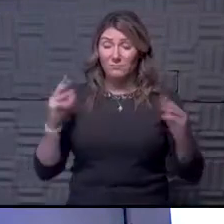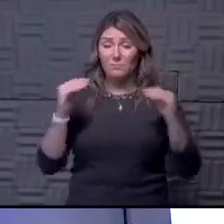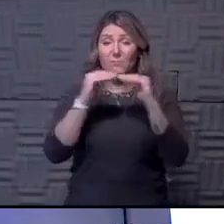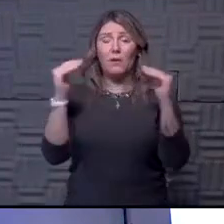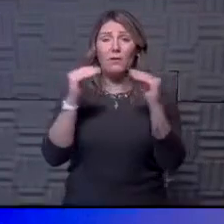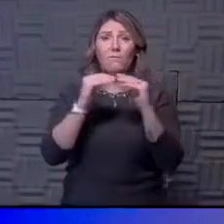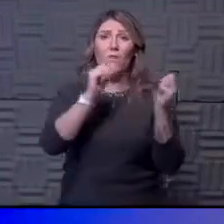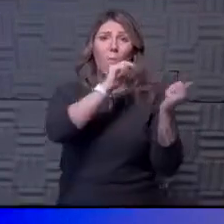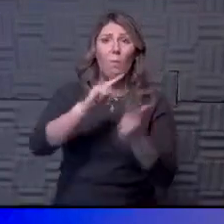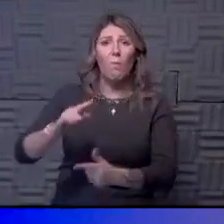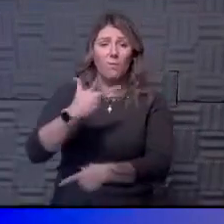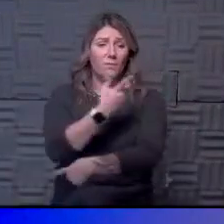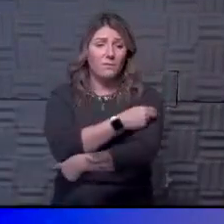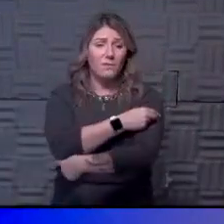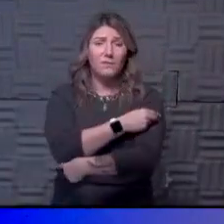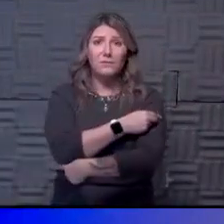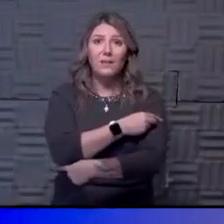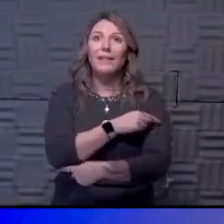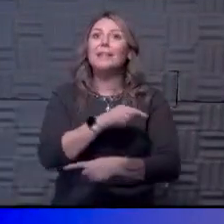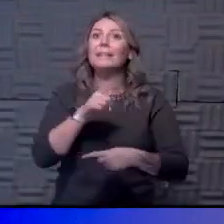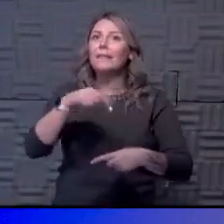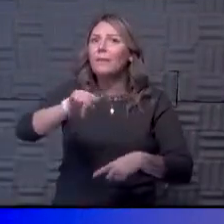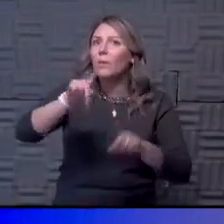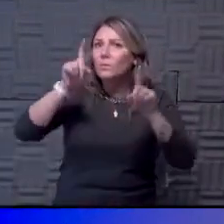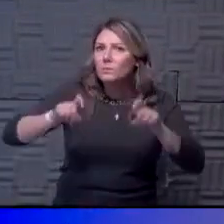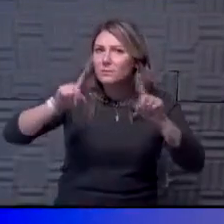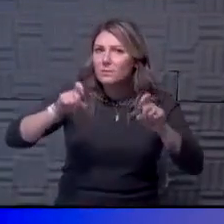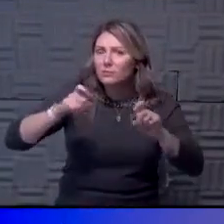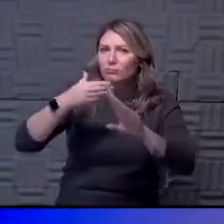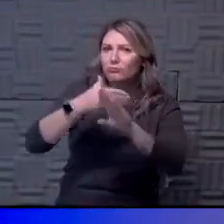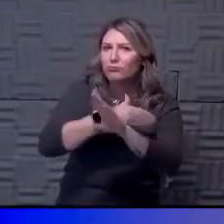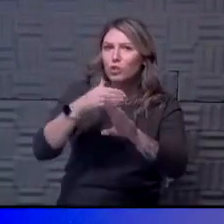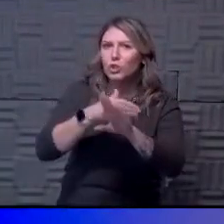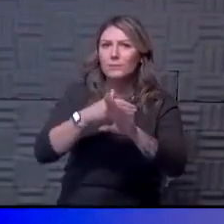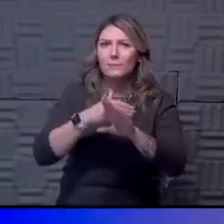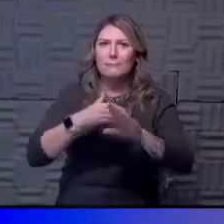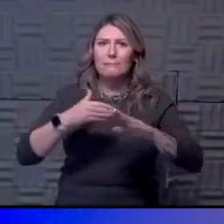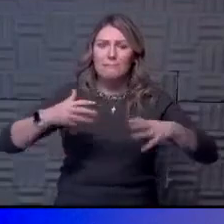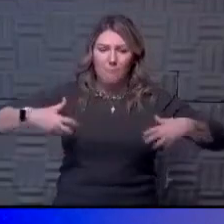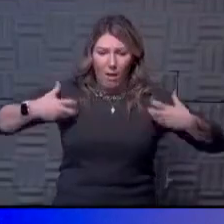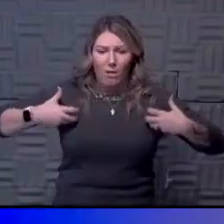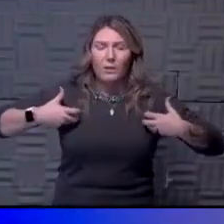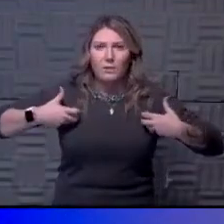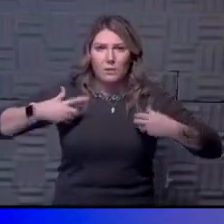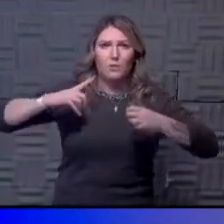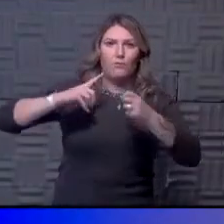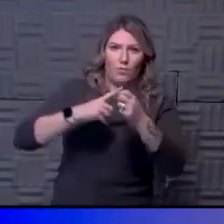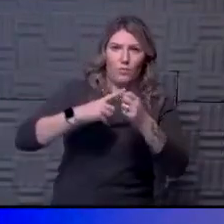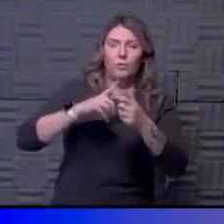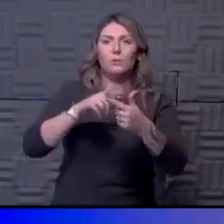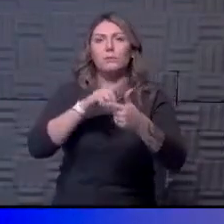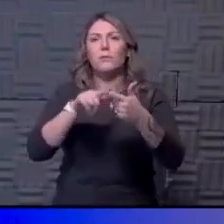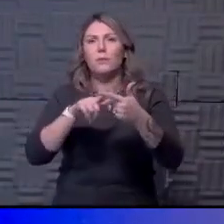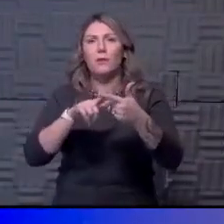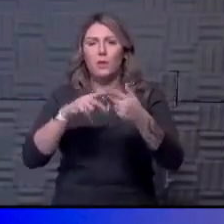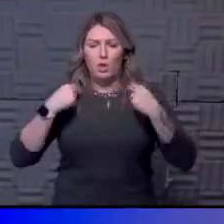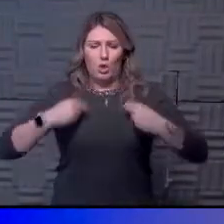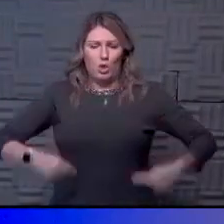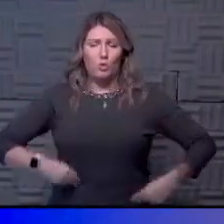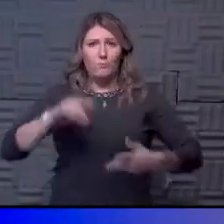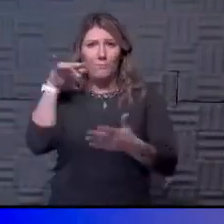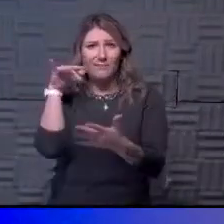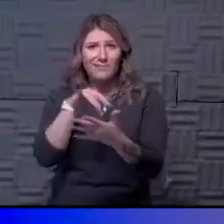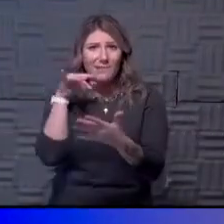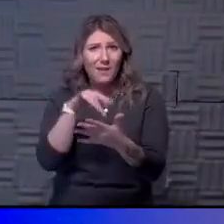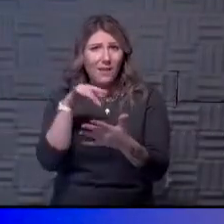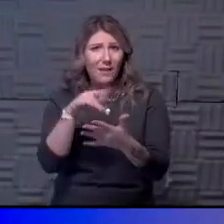all of these vaccines were trialed first in primates, so in monkeys for the initial trials, and then they moved to the human studies, and